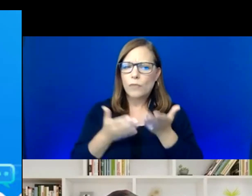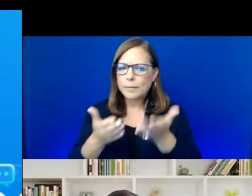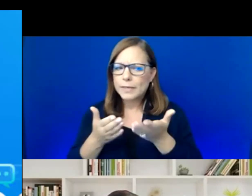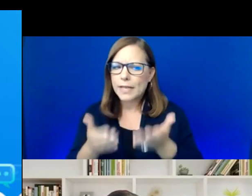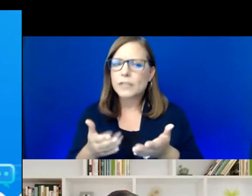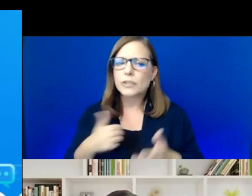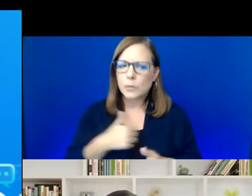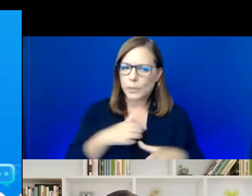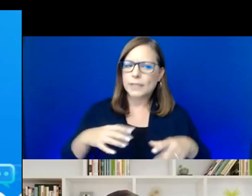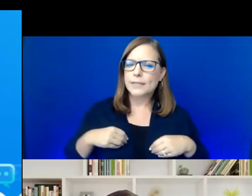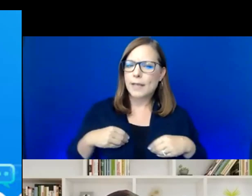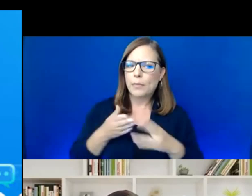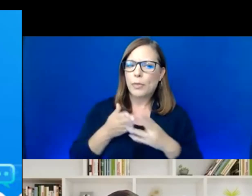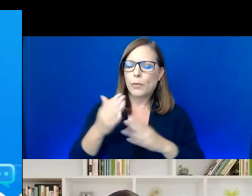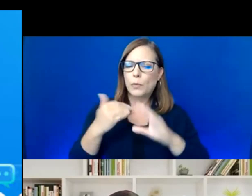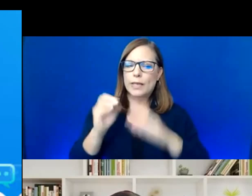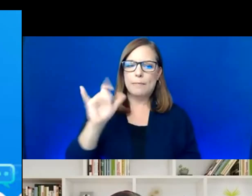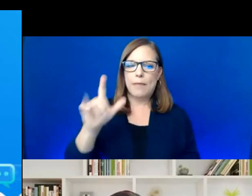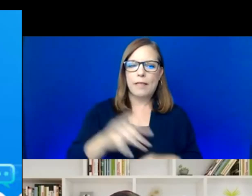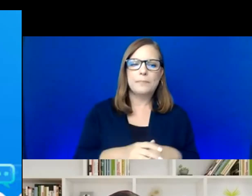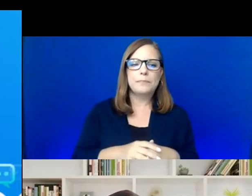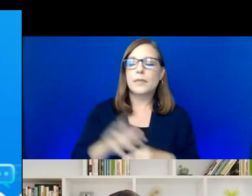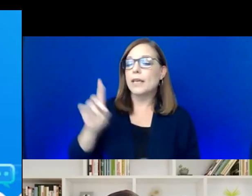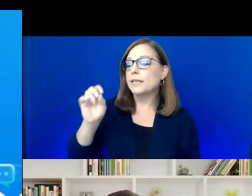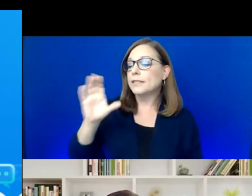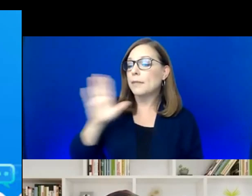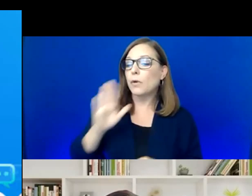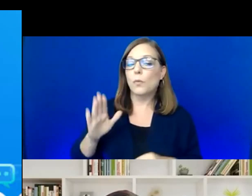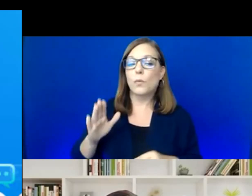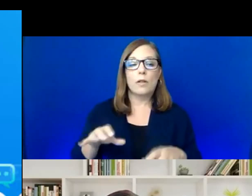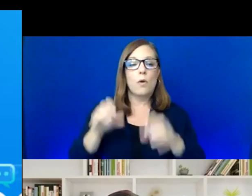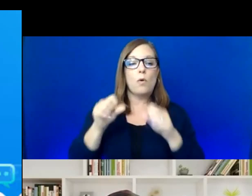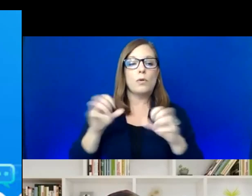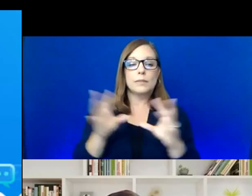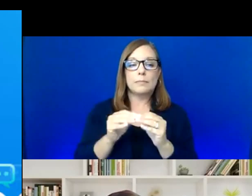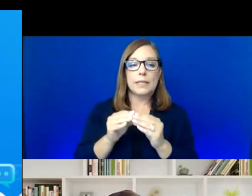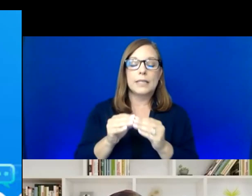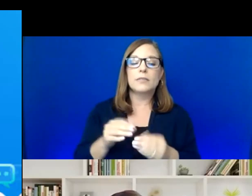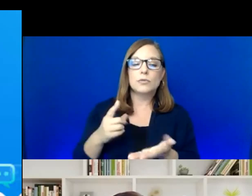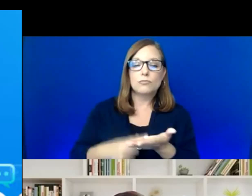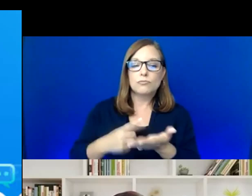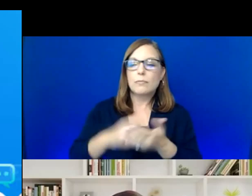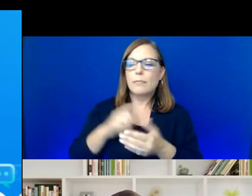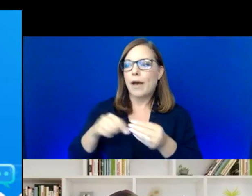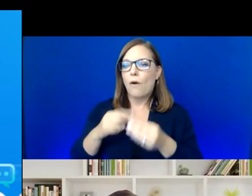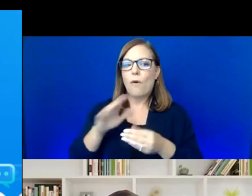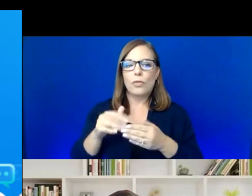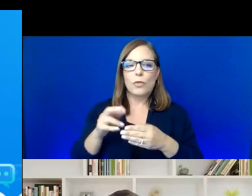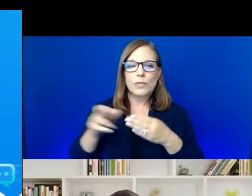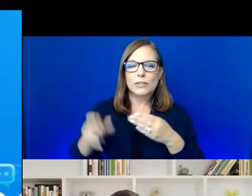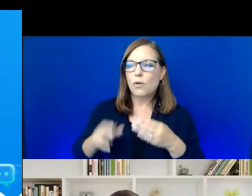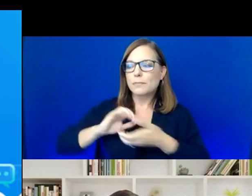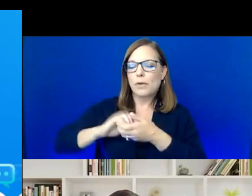Also in December, we will be hosting a results briefing that we will be working in partnership with Sacramento State University